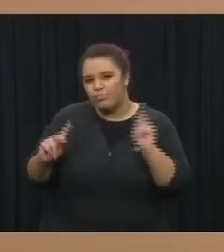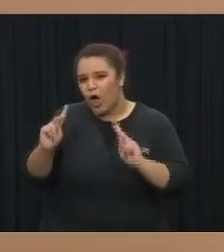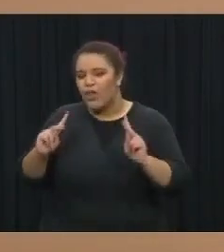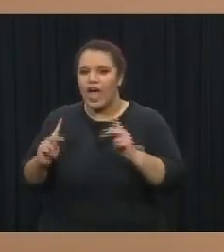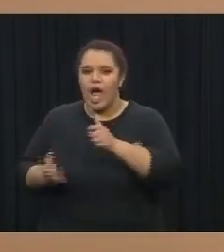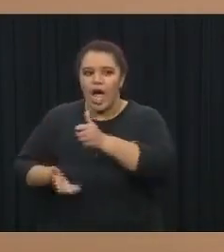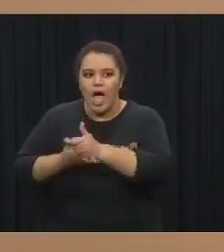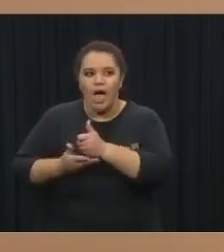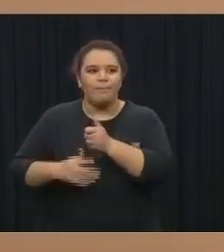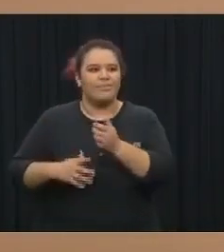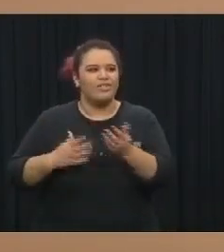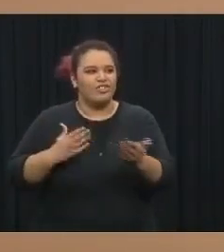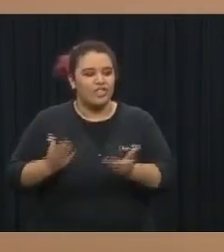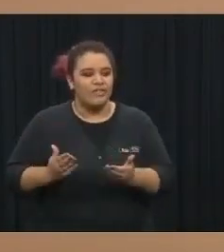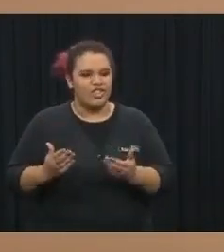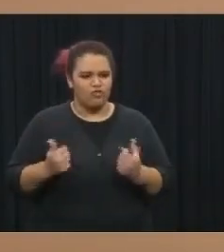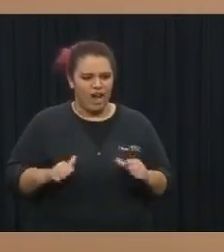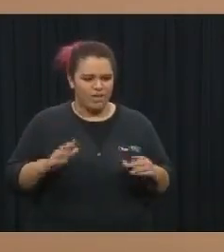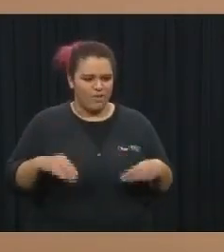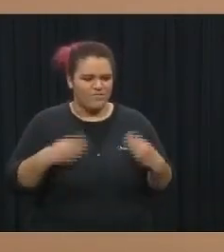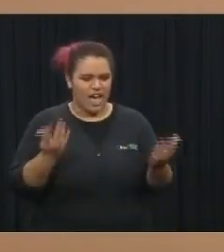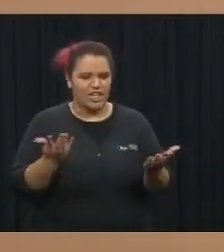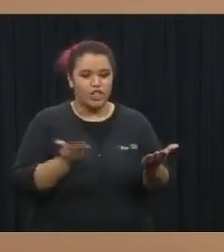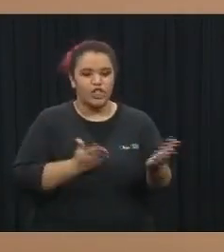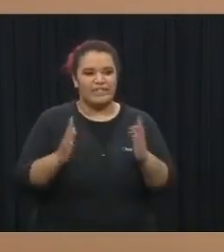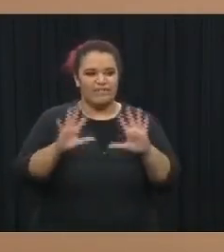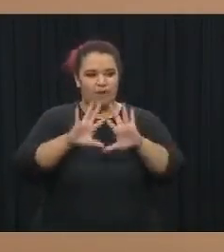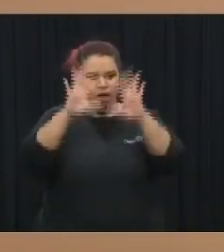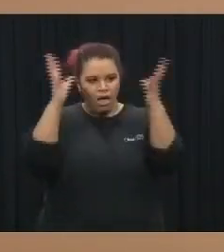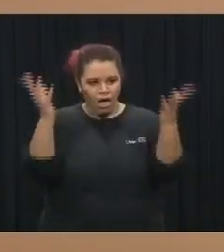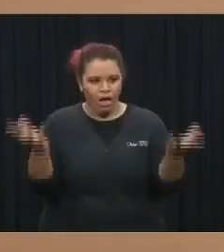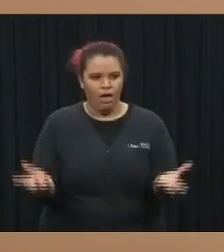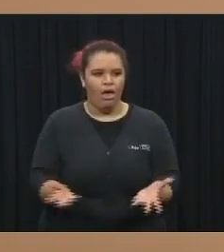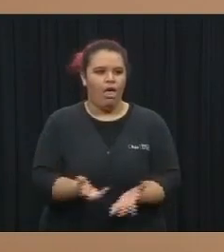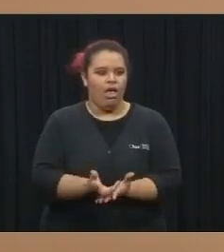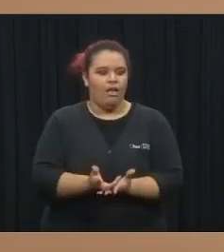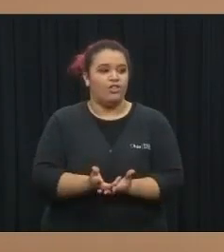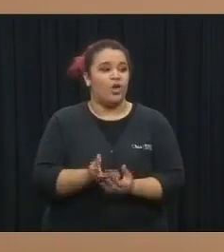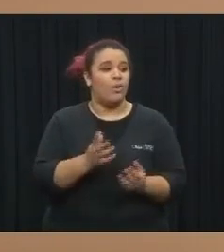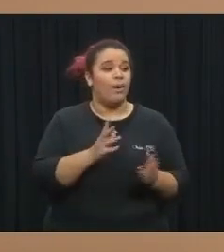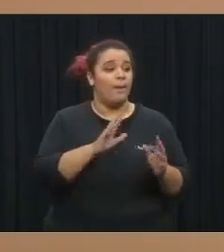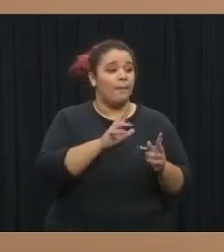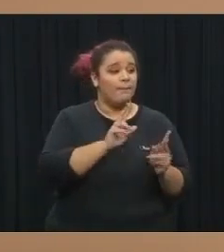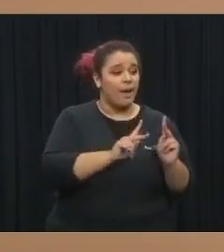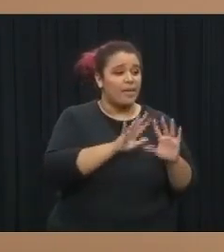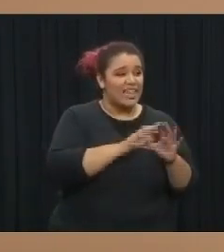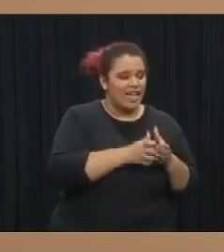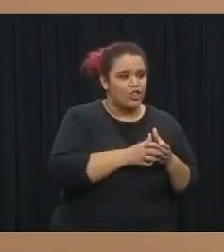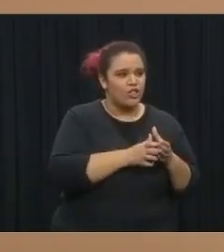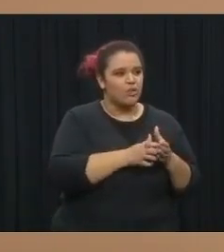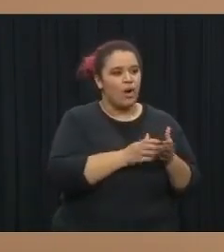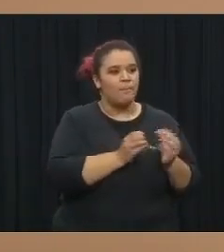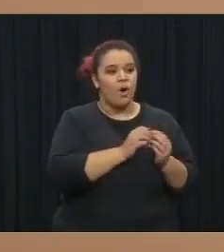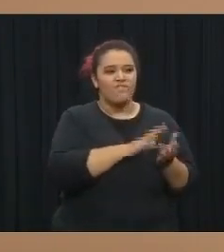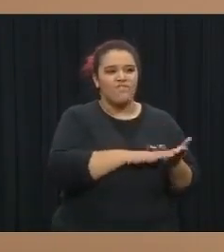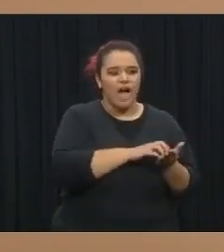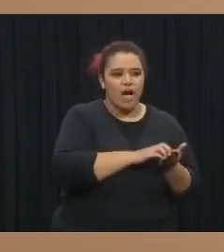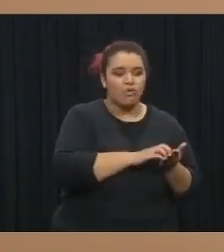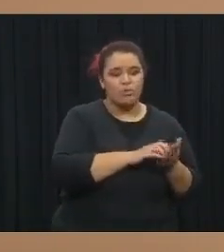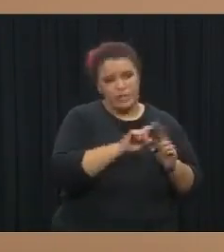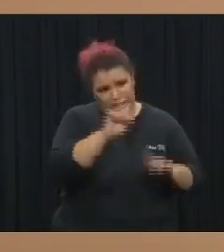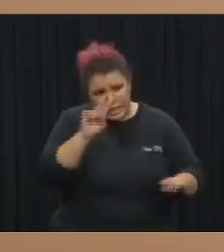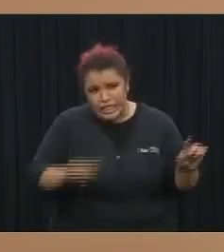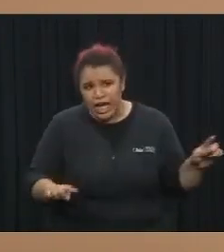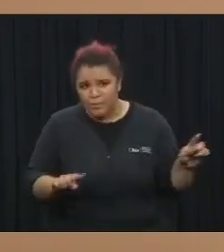wraparound services that are unique to vulnerable populations, which range widely by community. So